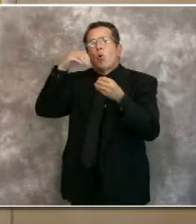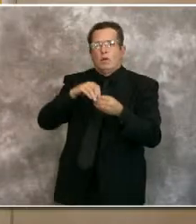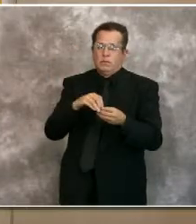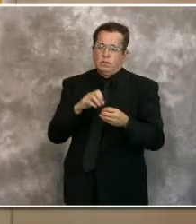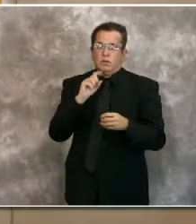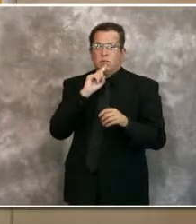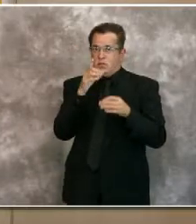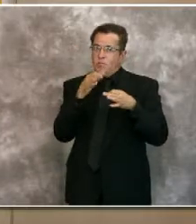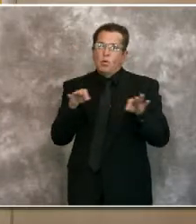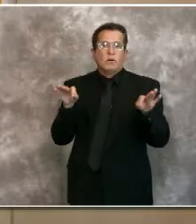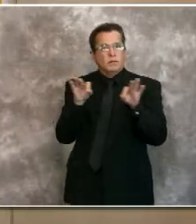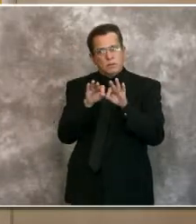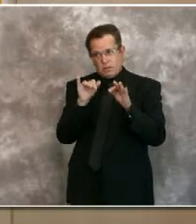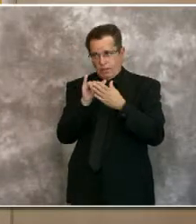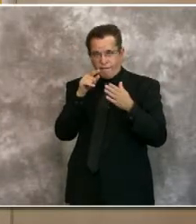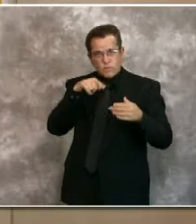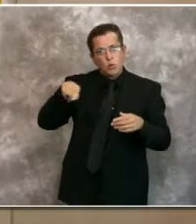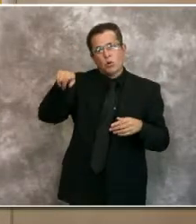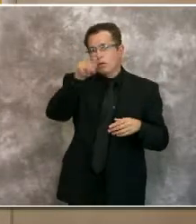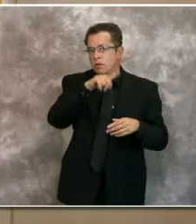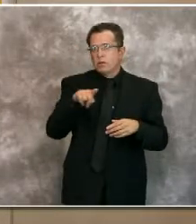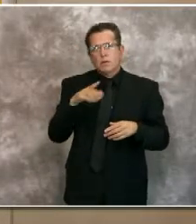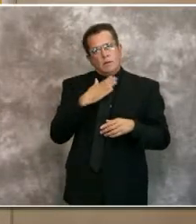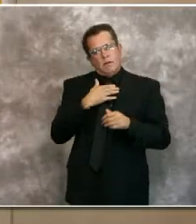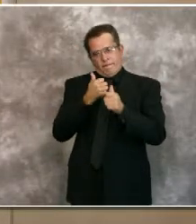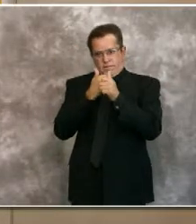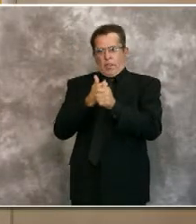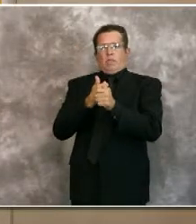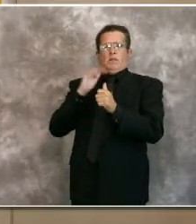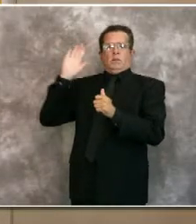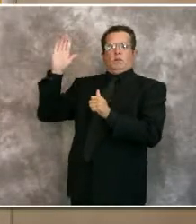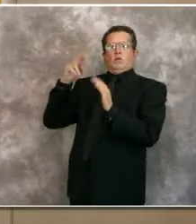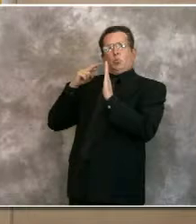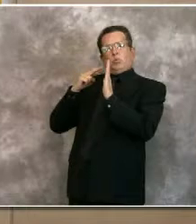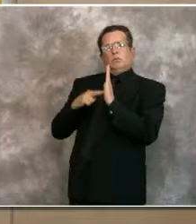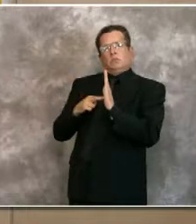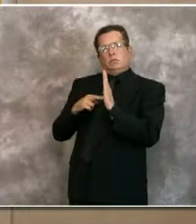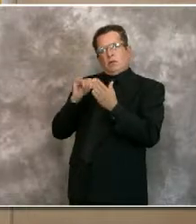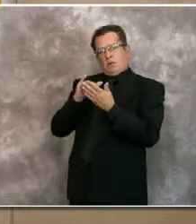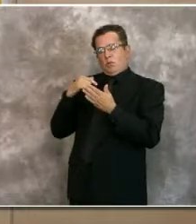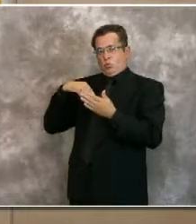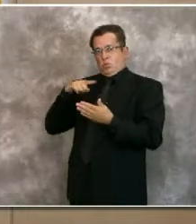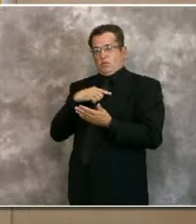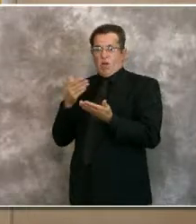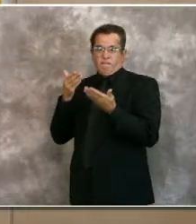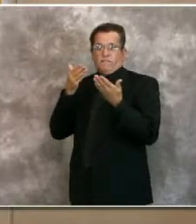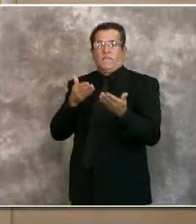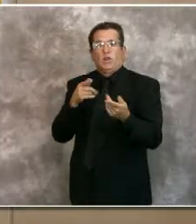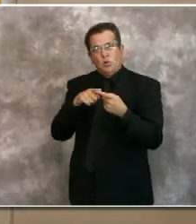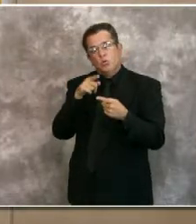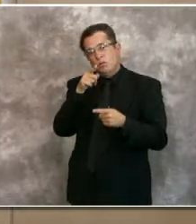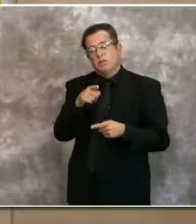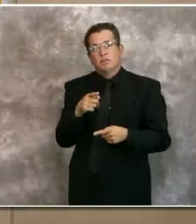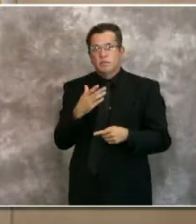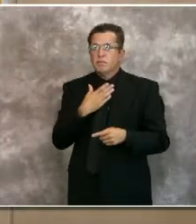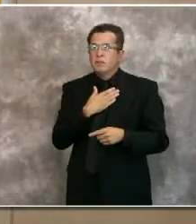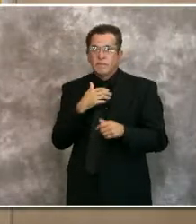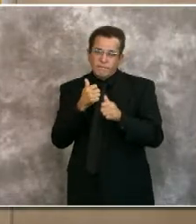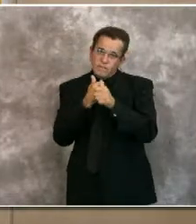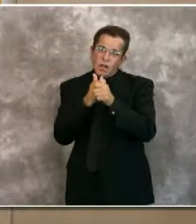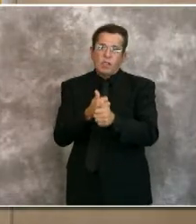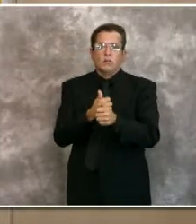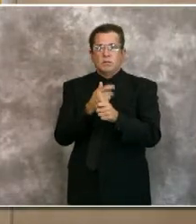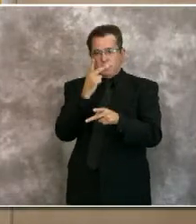important that everyone utilizes those best practices that we've shared and talked about.